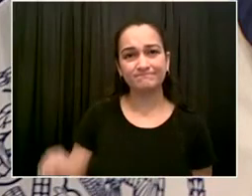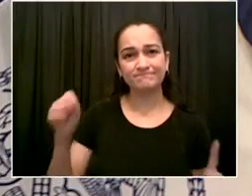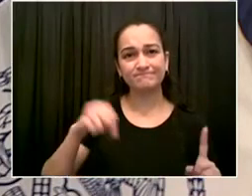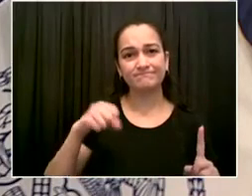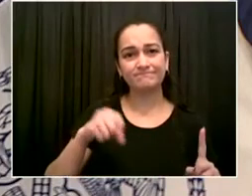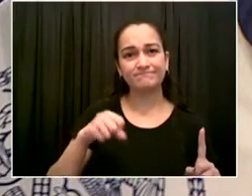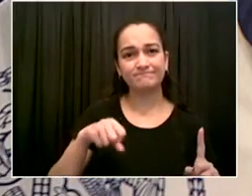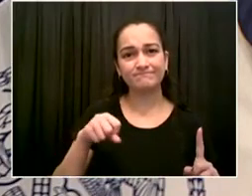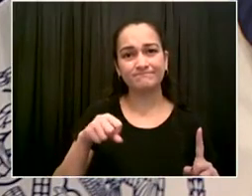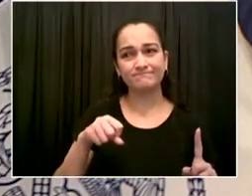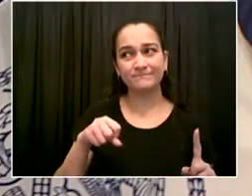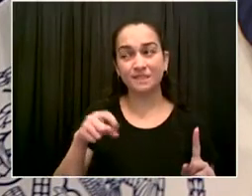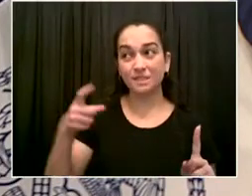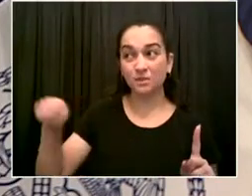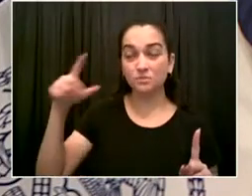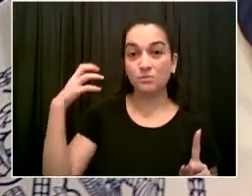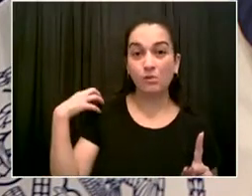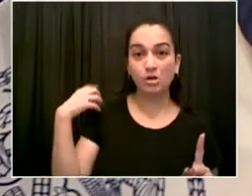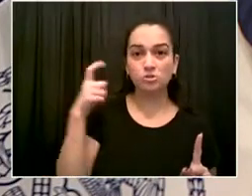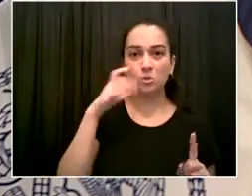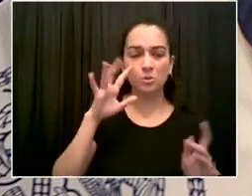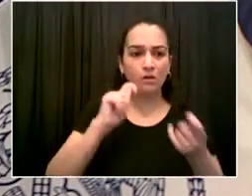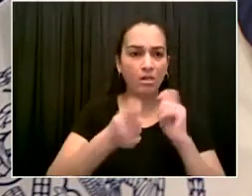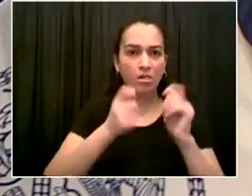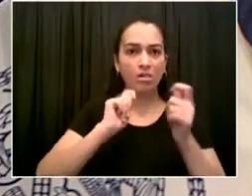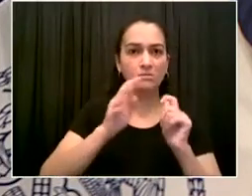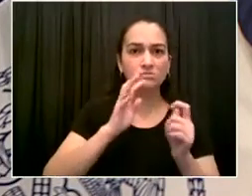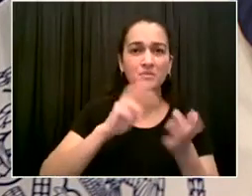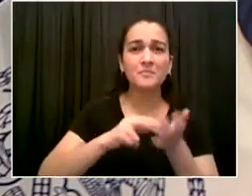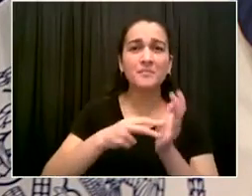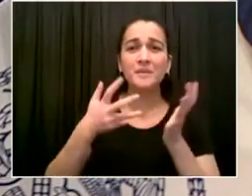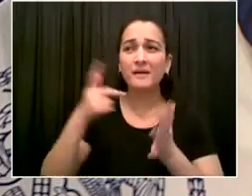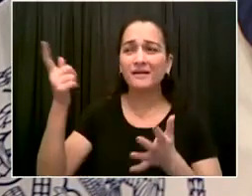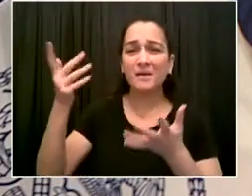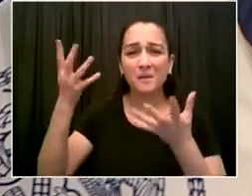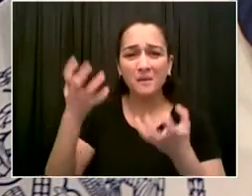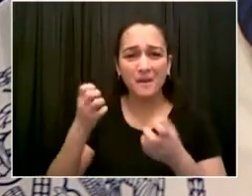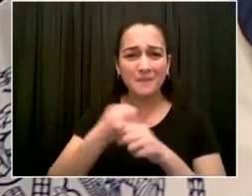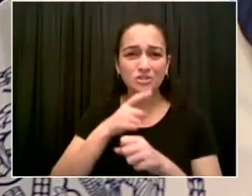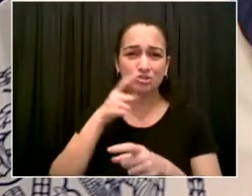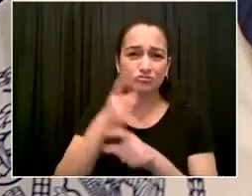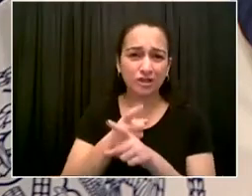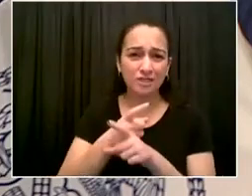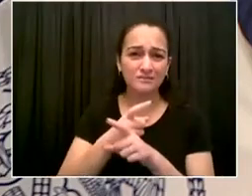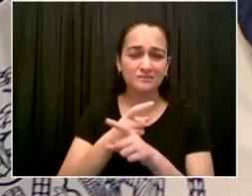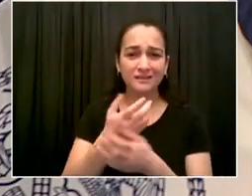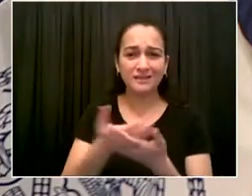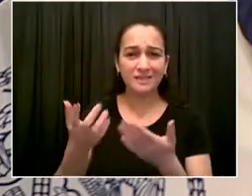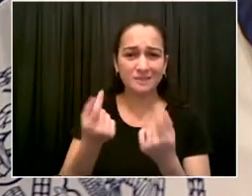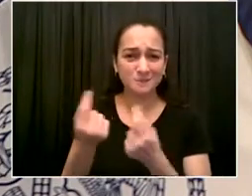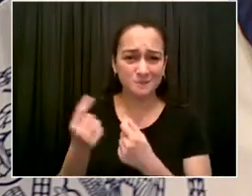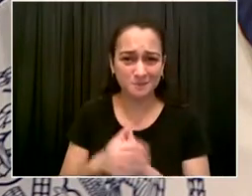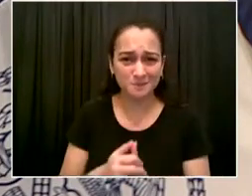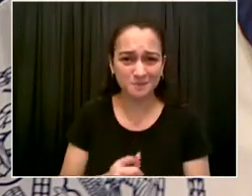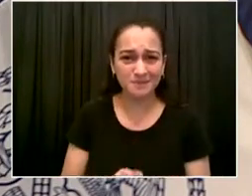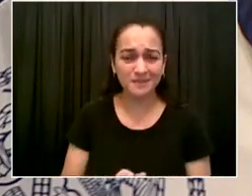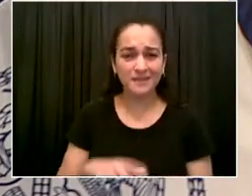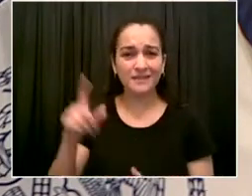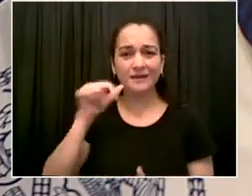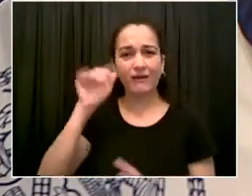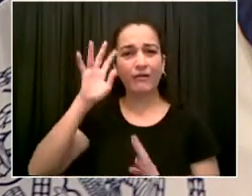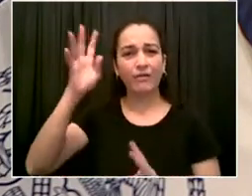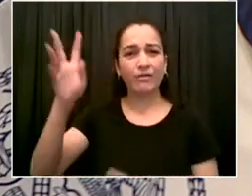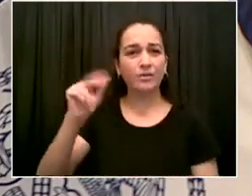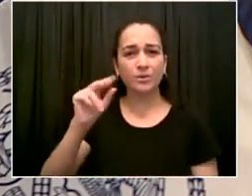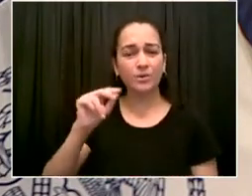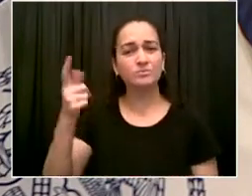has saved so many lives and turned the situation around. So you could be distrustful if you want to be, but you could also be trustful and say,